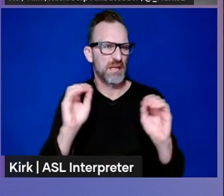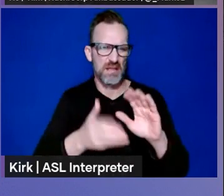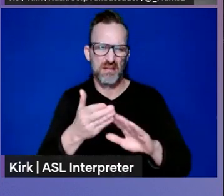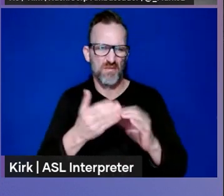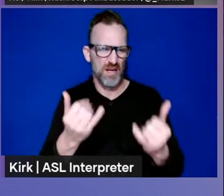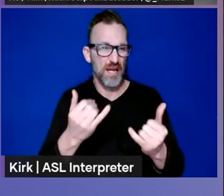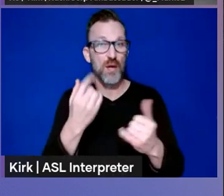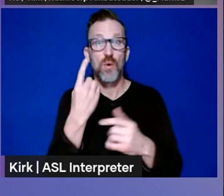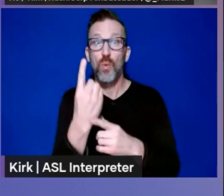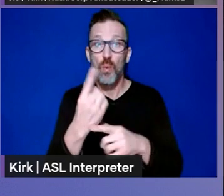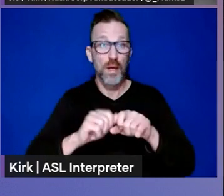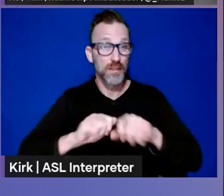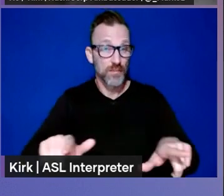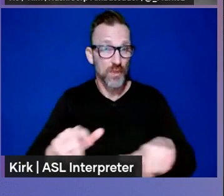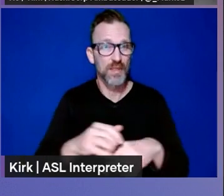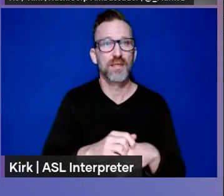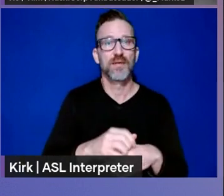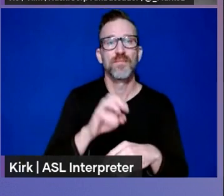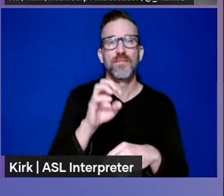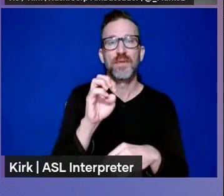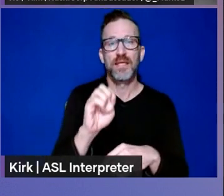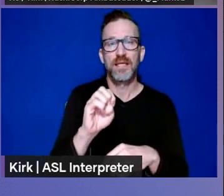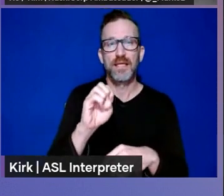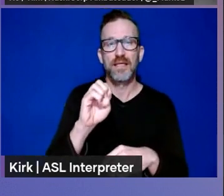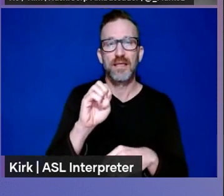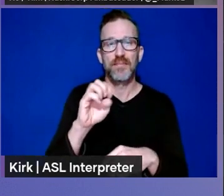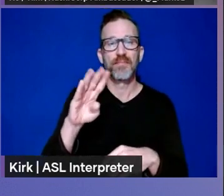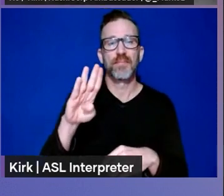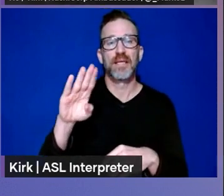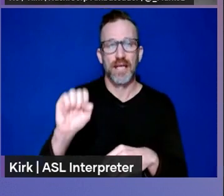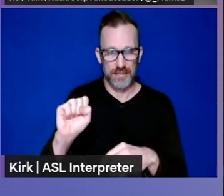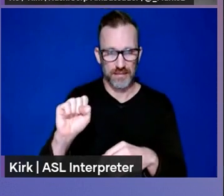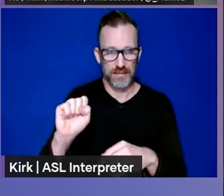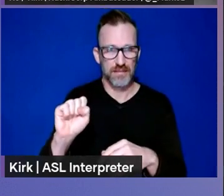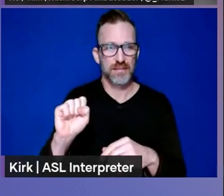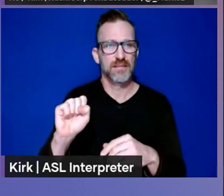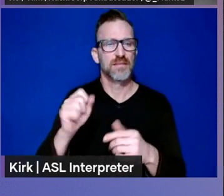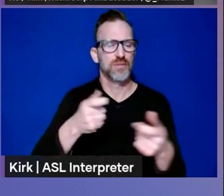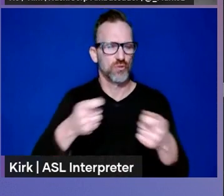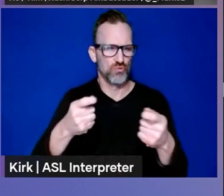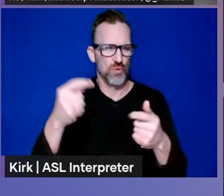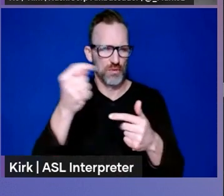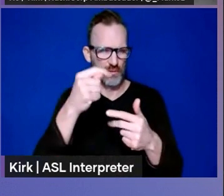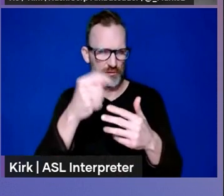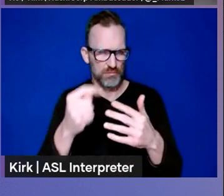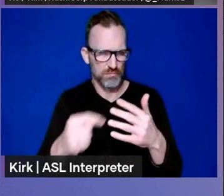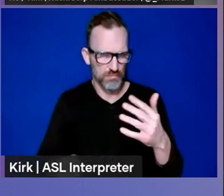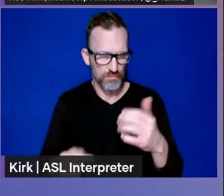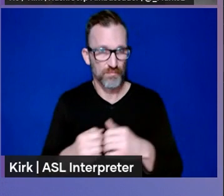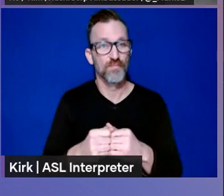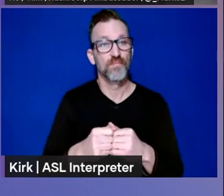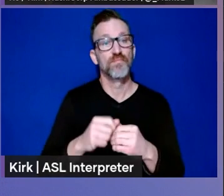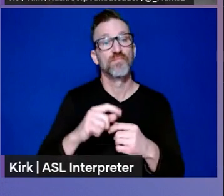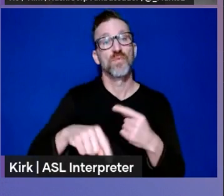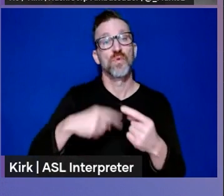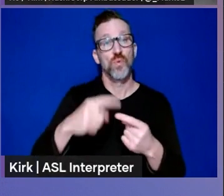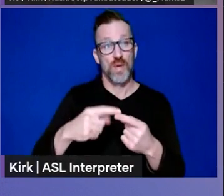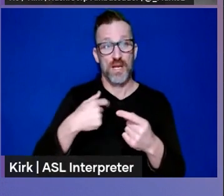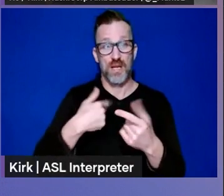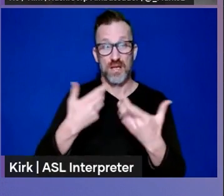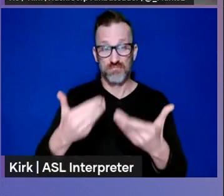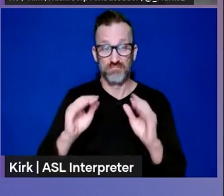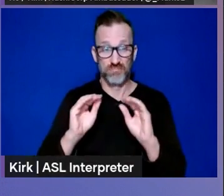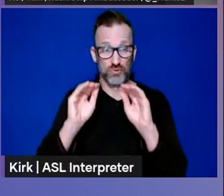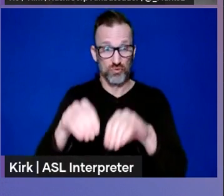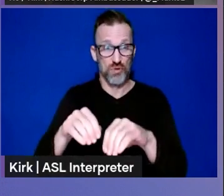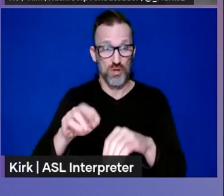the EBS CSS controllers. So when I install my runner, so let's go ahead